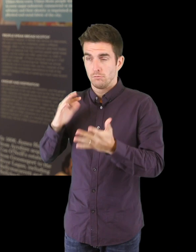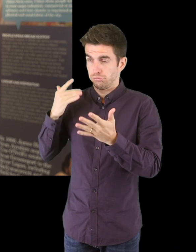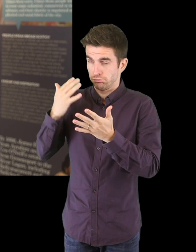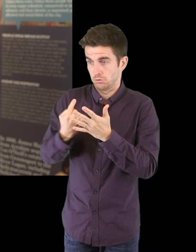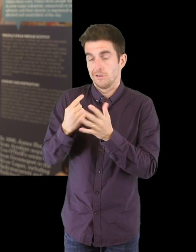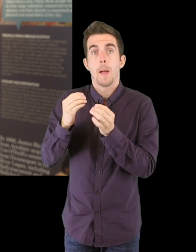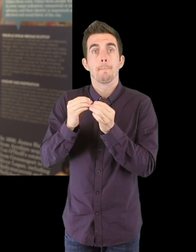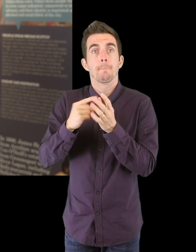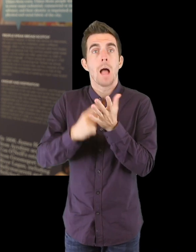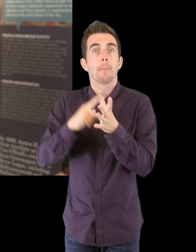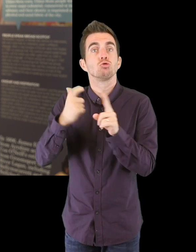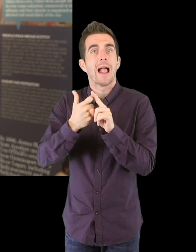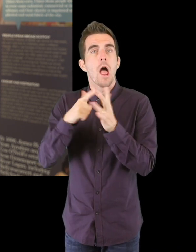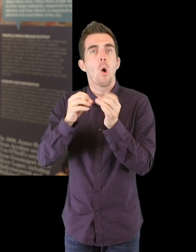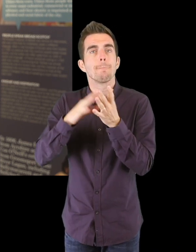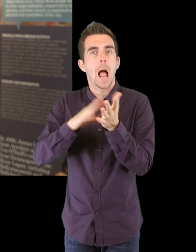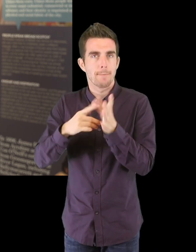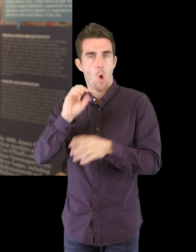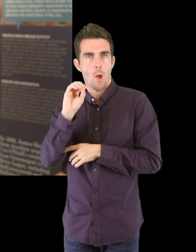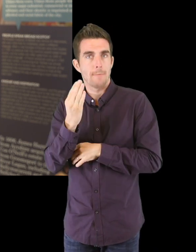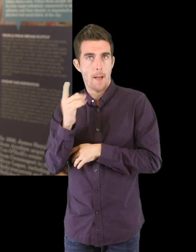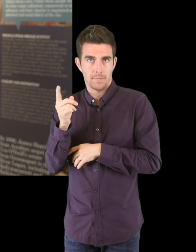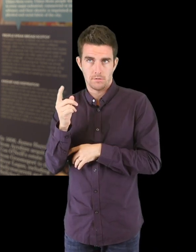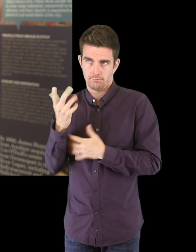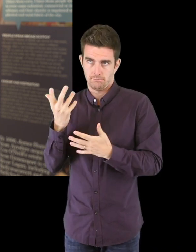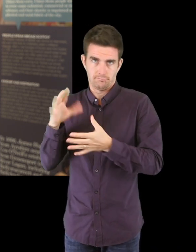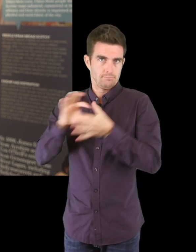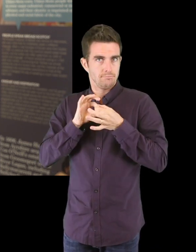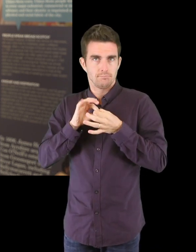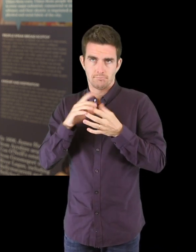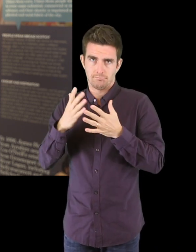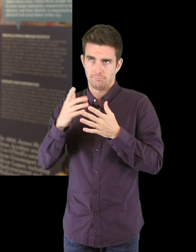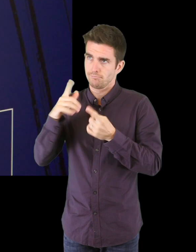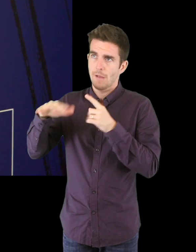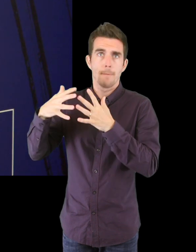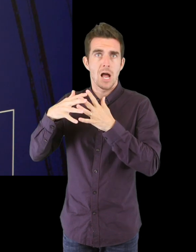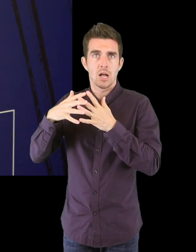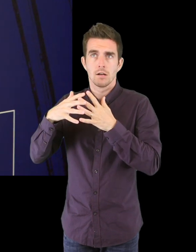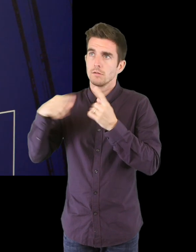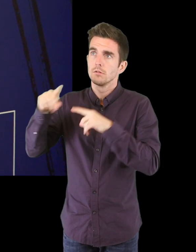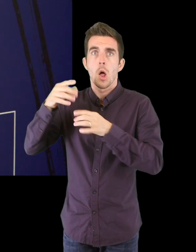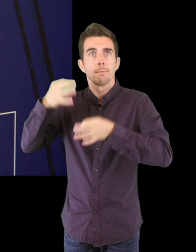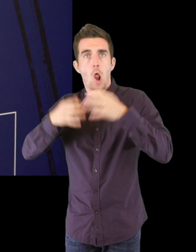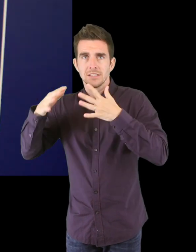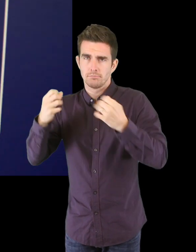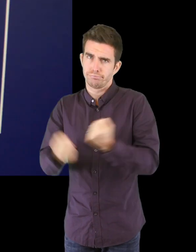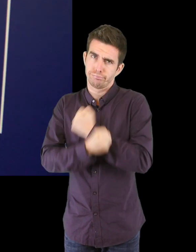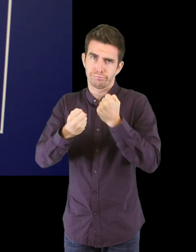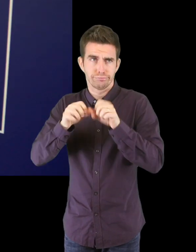to Barack Obama. Ulster heritage has significantly influenced the most powerful role in the democratic